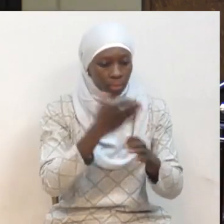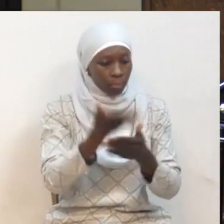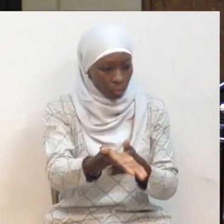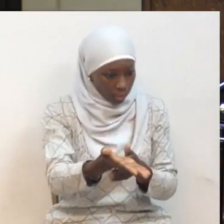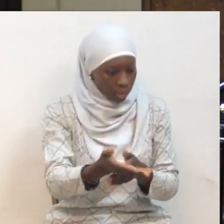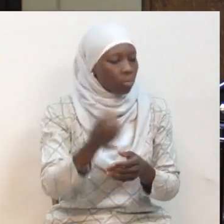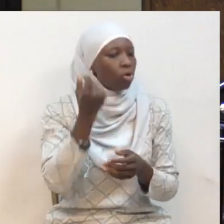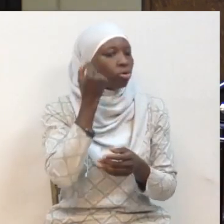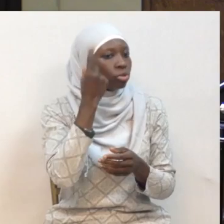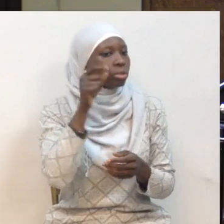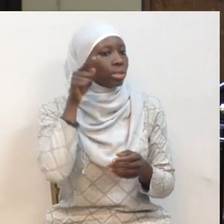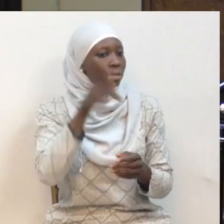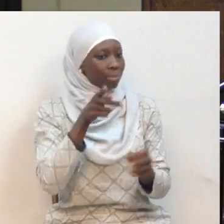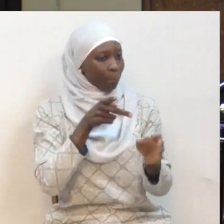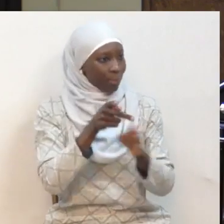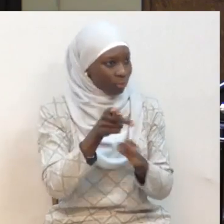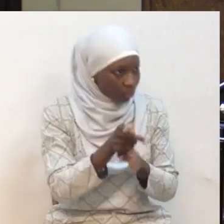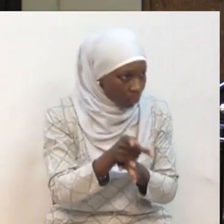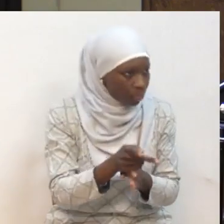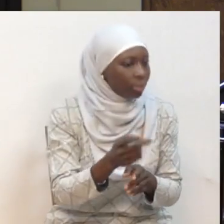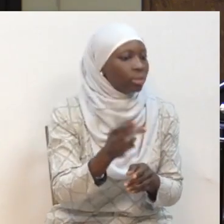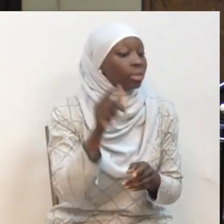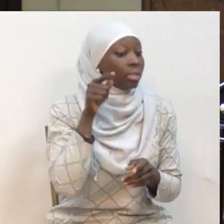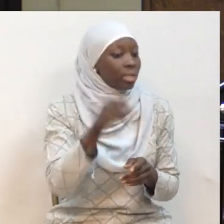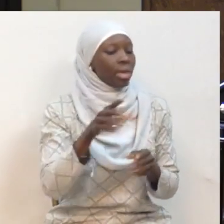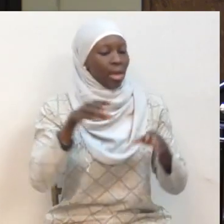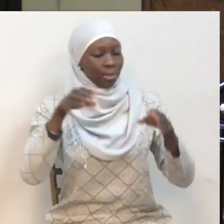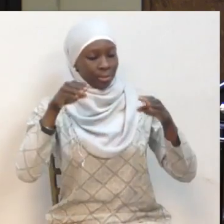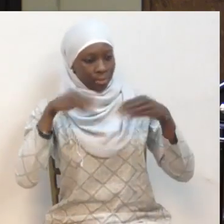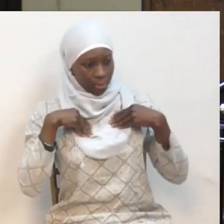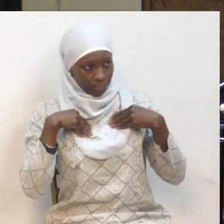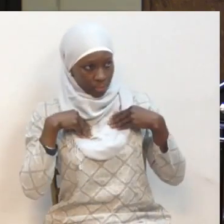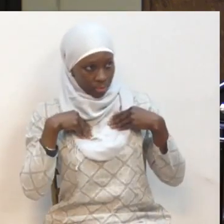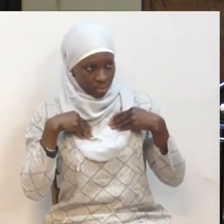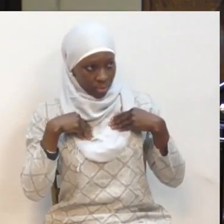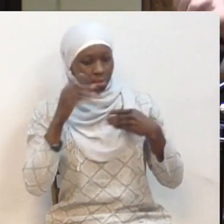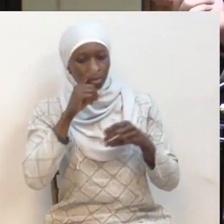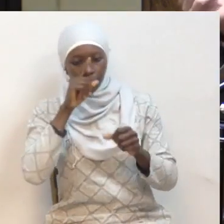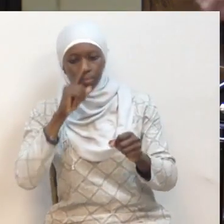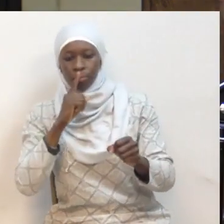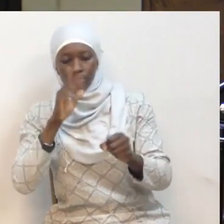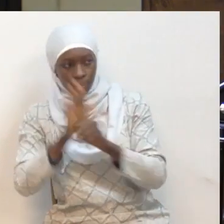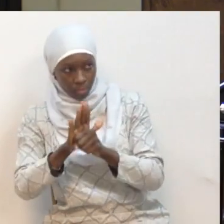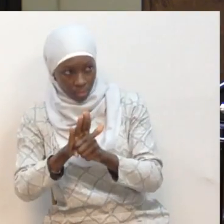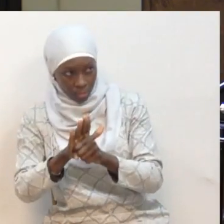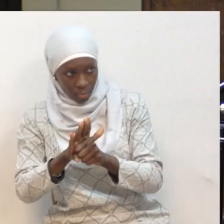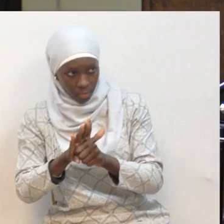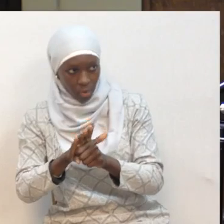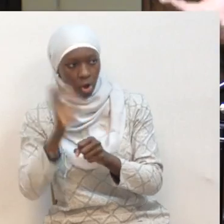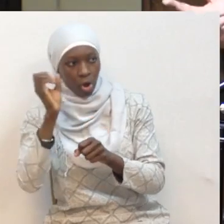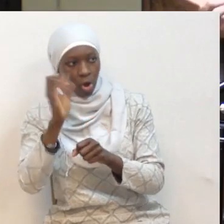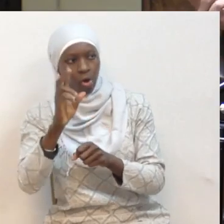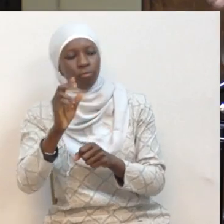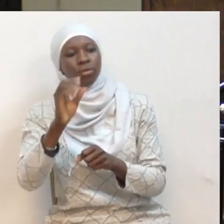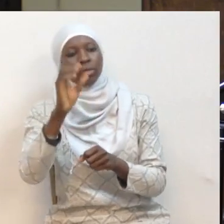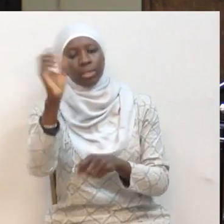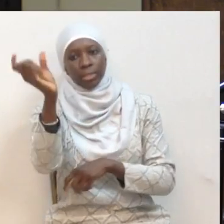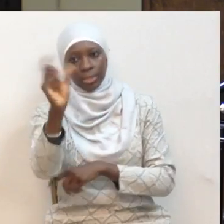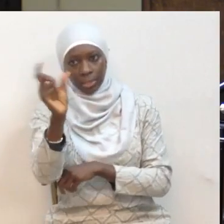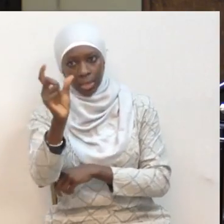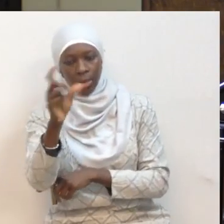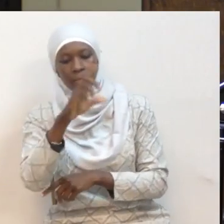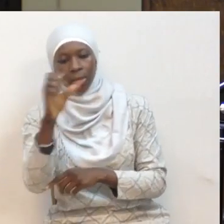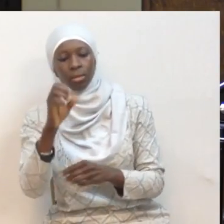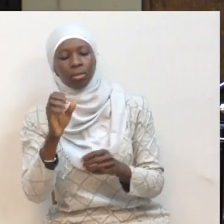principle, he accepted the pledge of Islam and the pledge of defense from